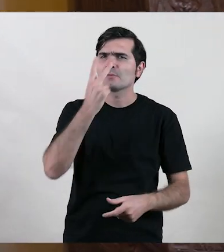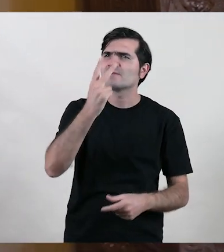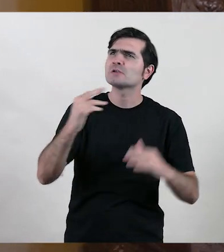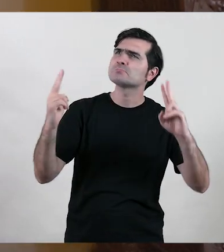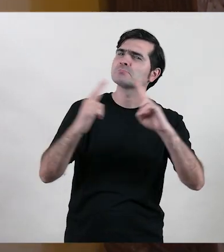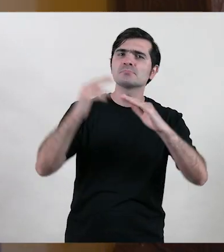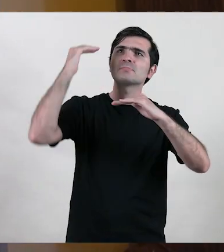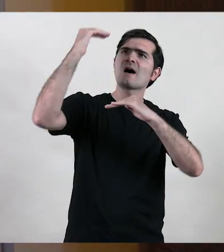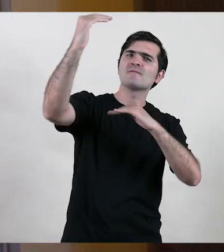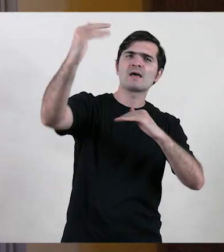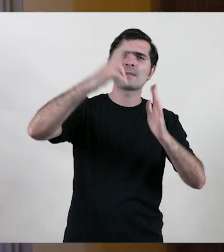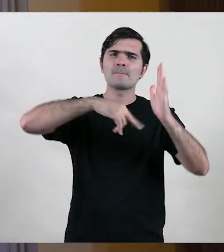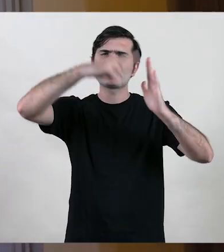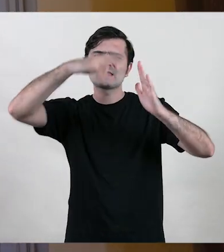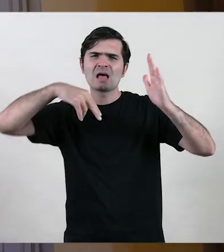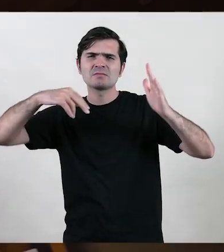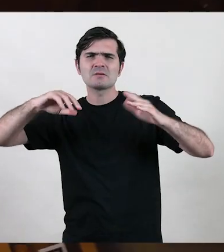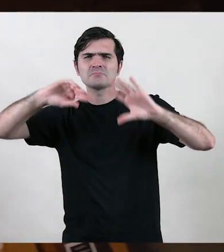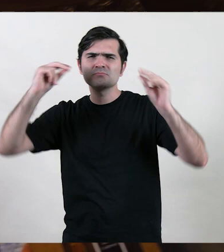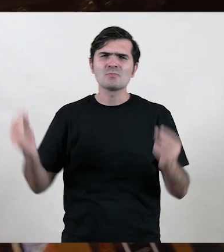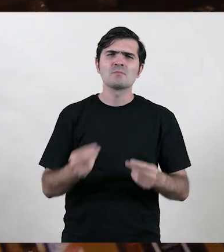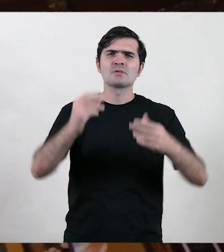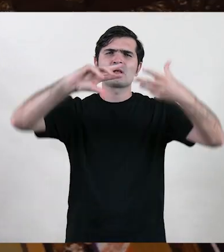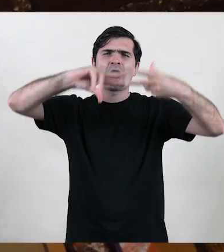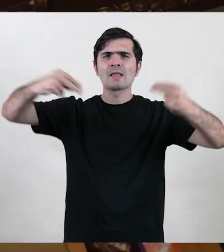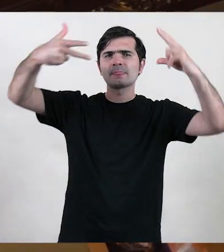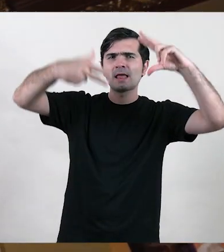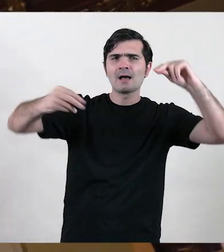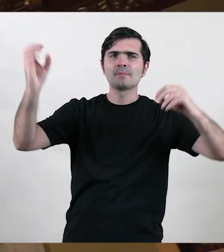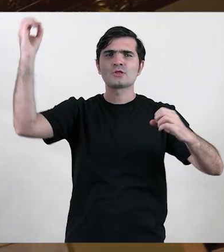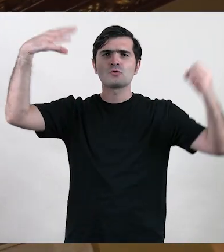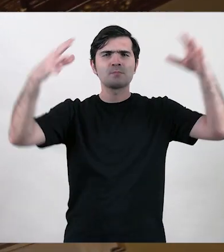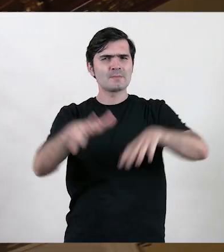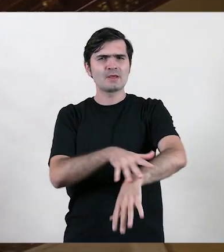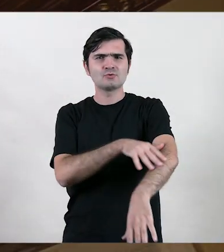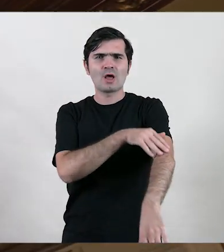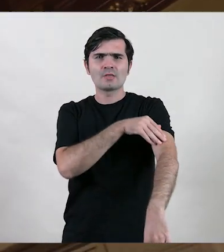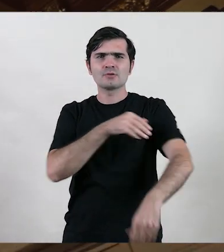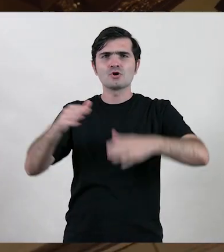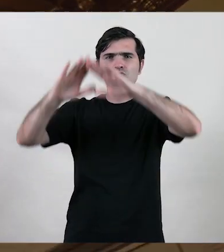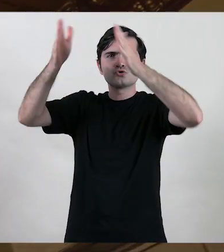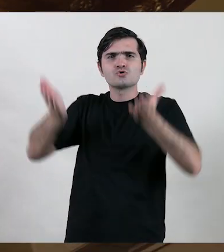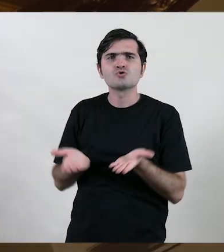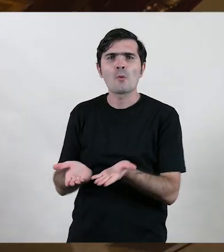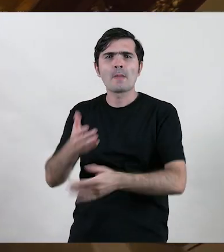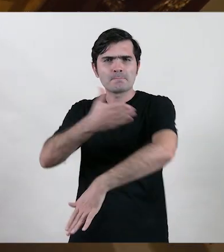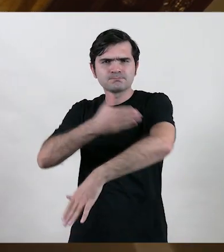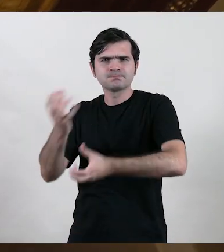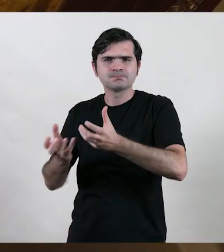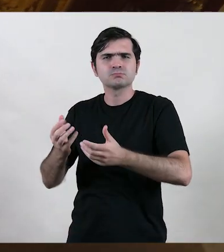exceptional stucco work, impressive chandeliers, intricately decorated